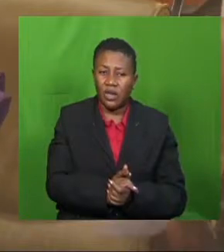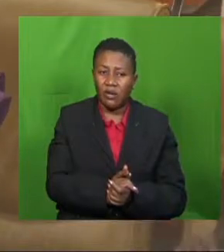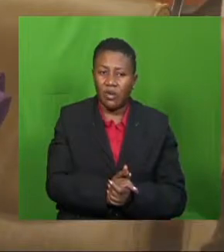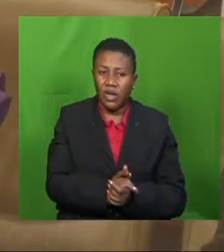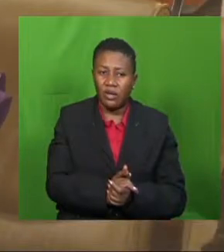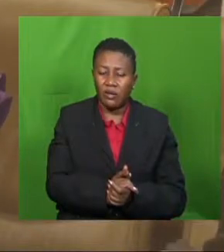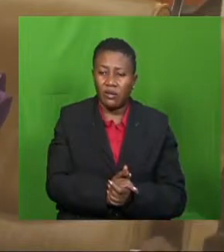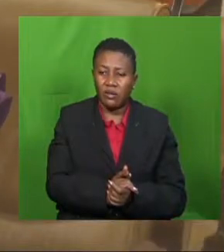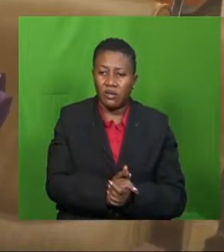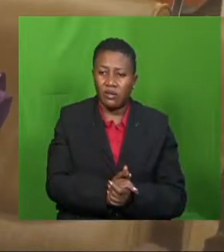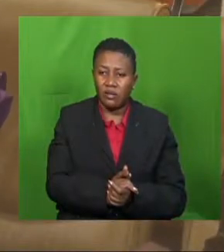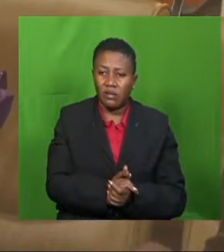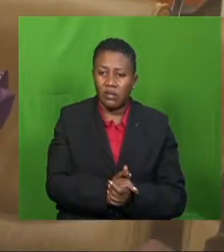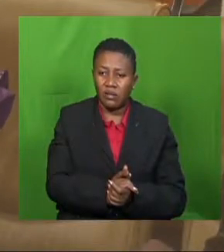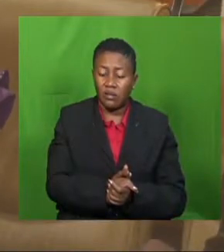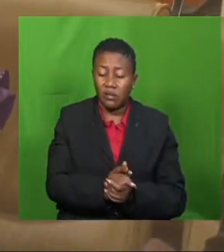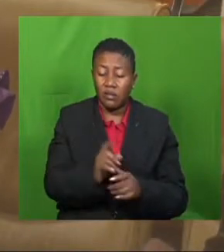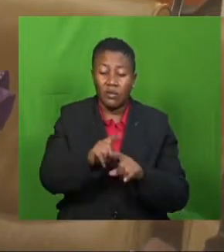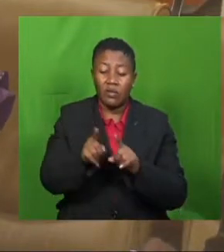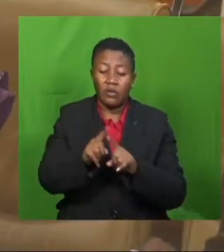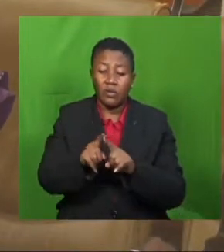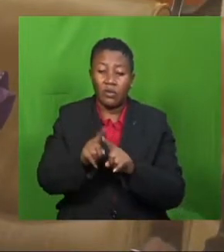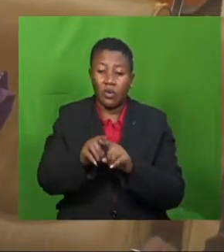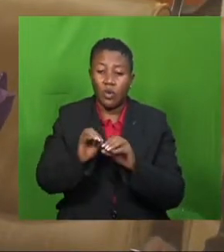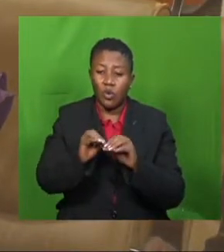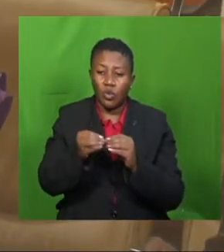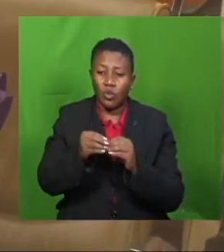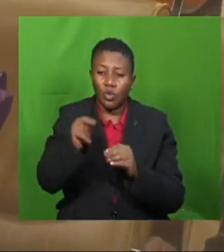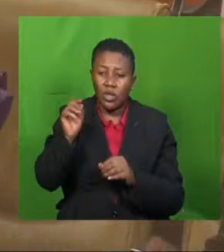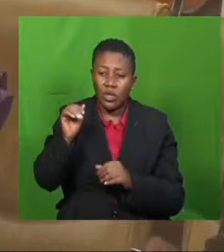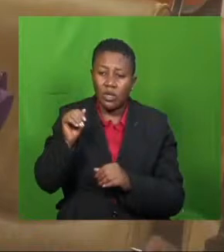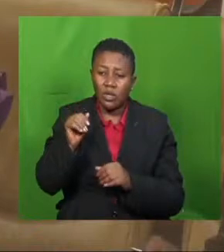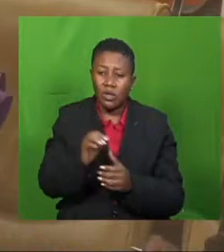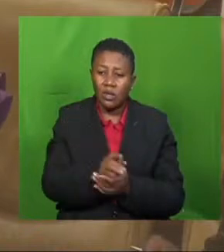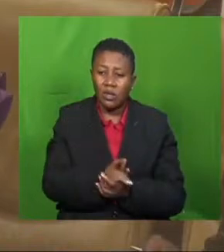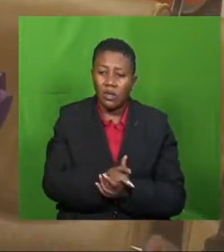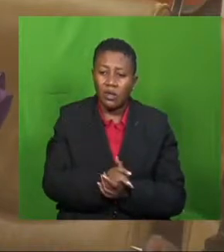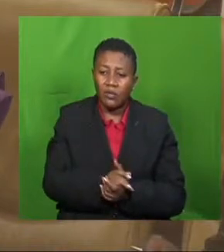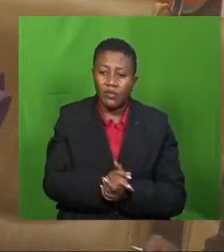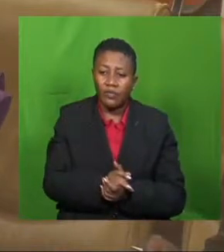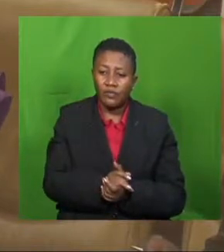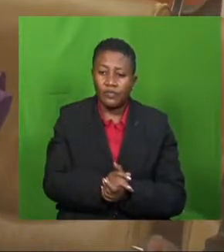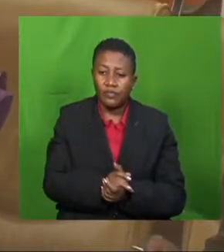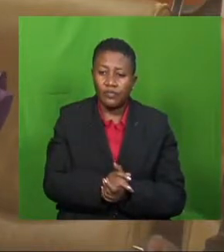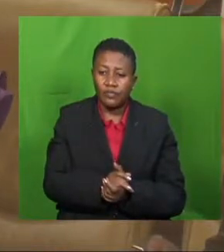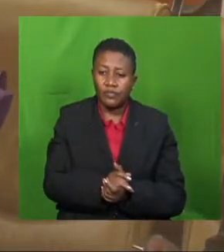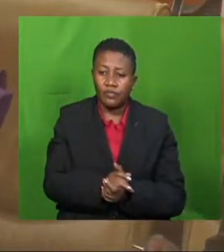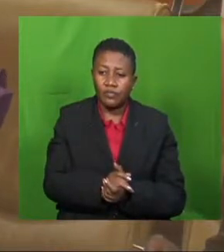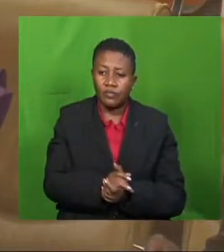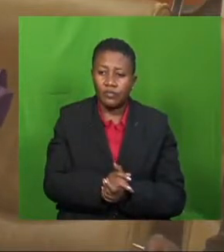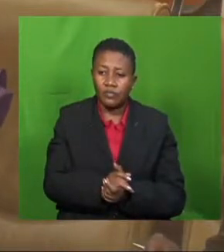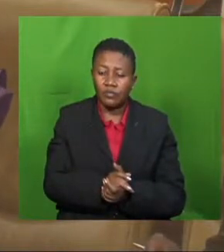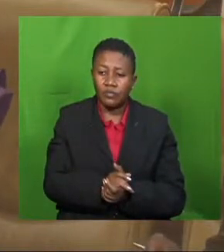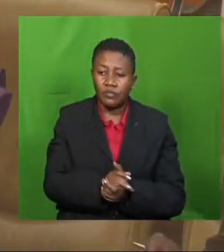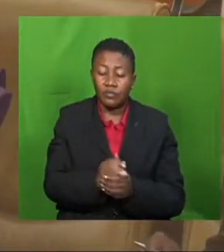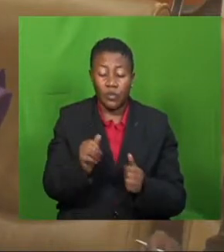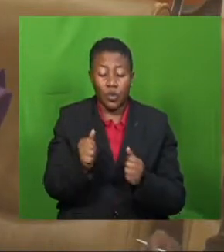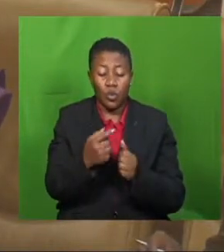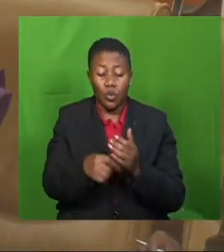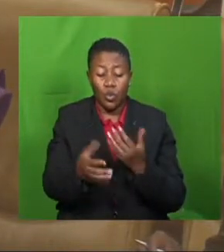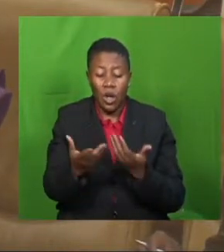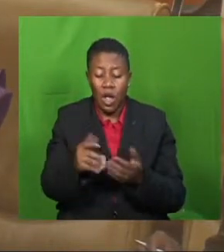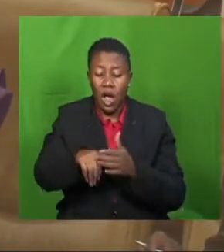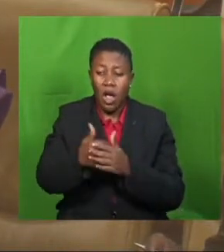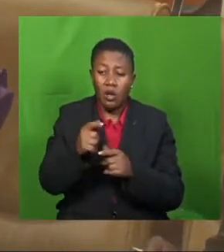customs agencies also need to work together to reduce the bureaucracy that entails with the clearing of